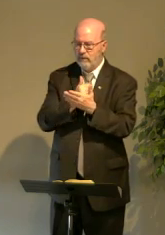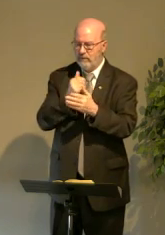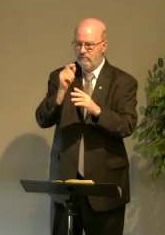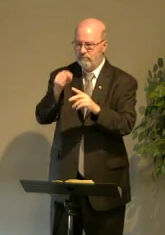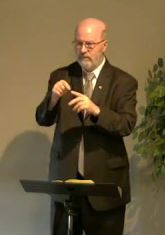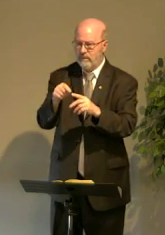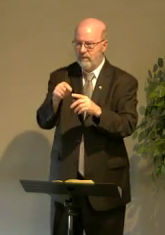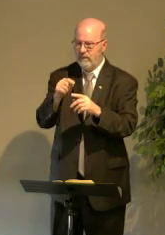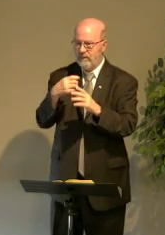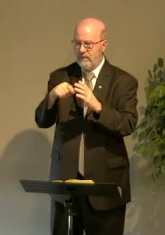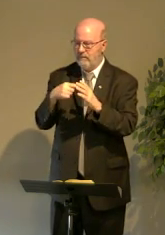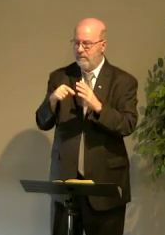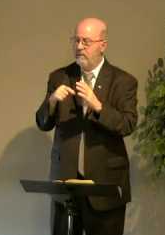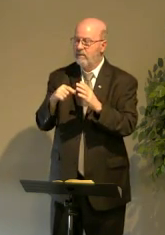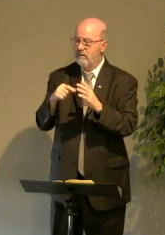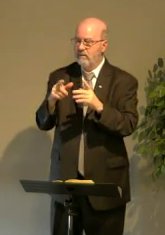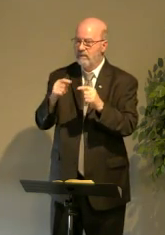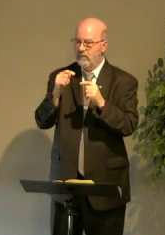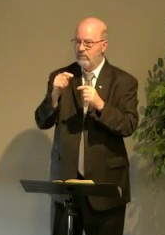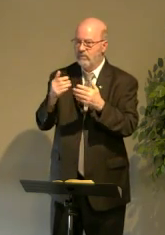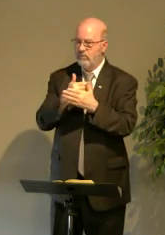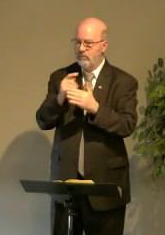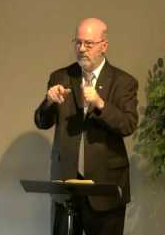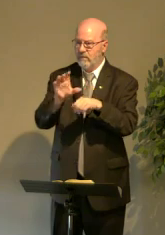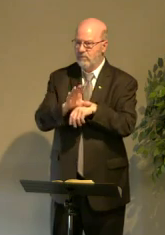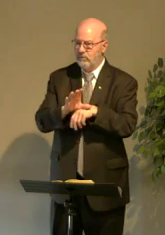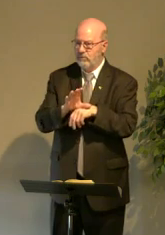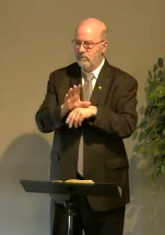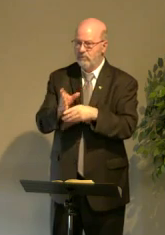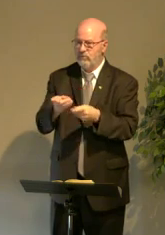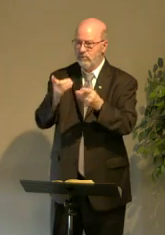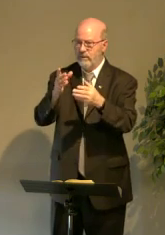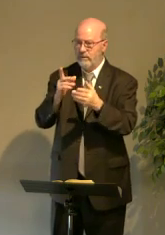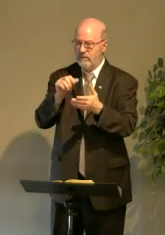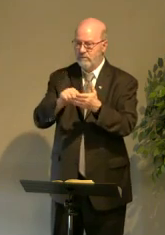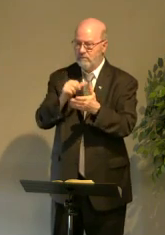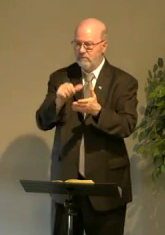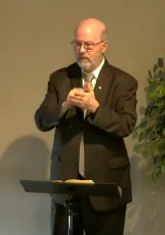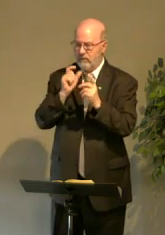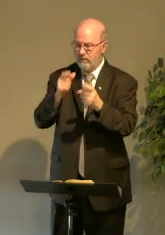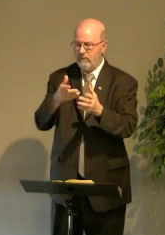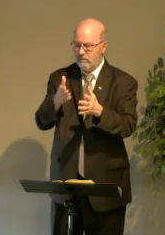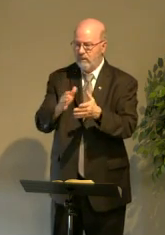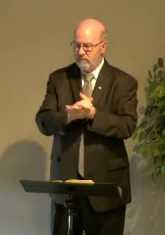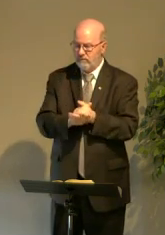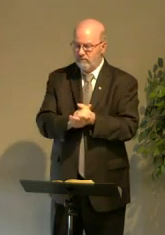click that email link, it will take you to the New Testament Baptist Church donation page, and you can give that way. Anything else?